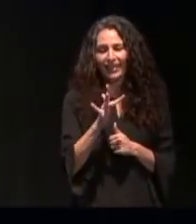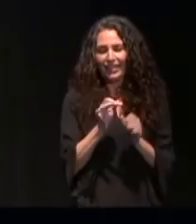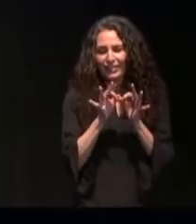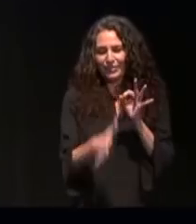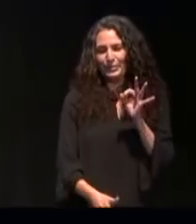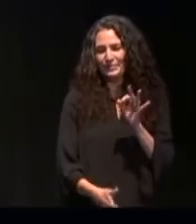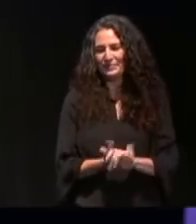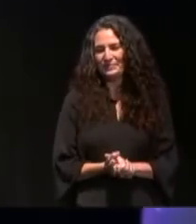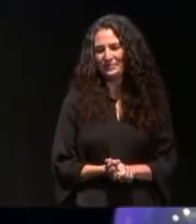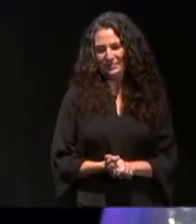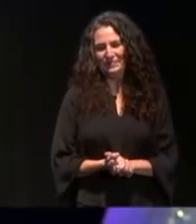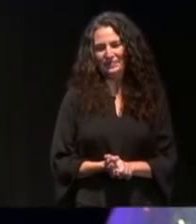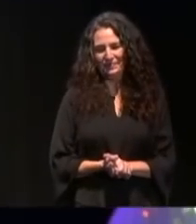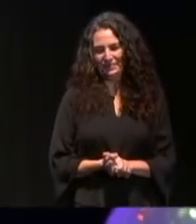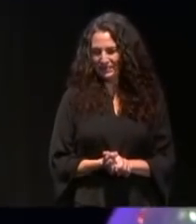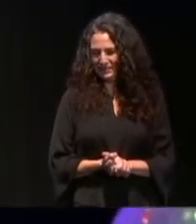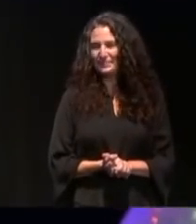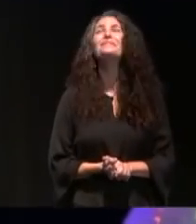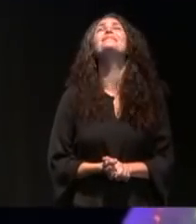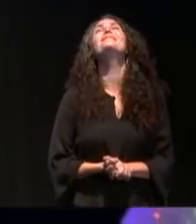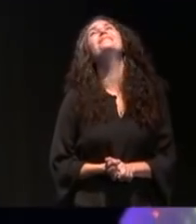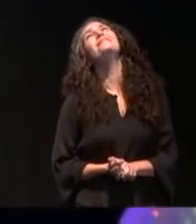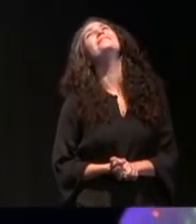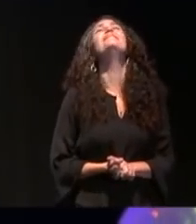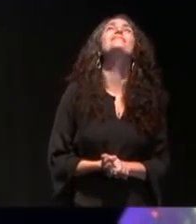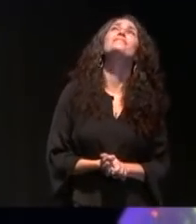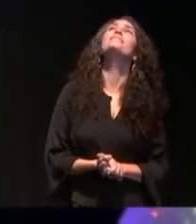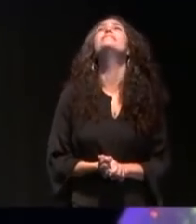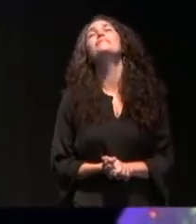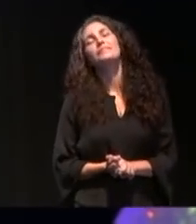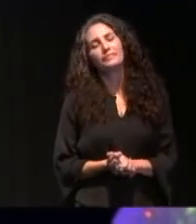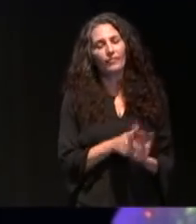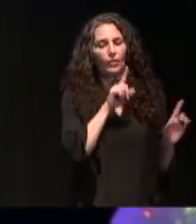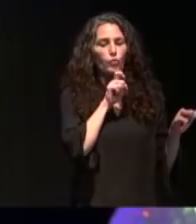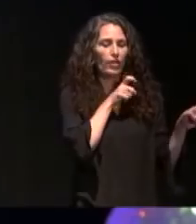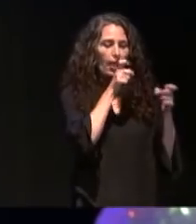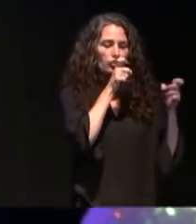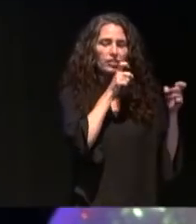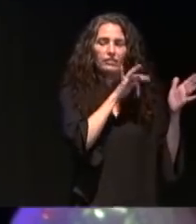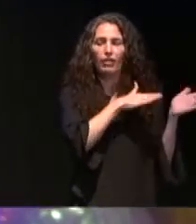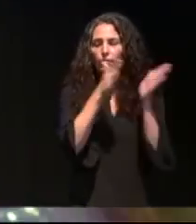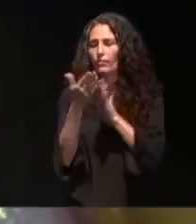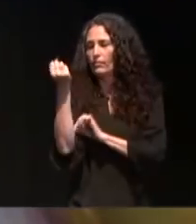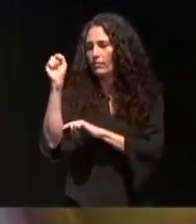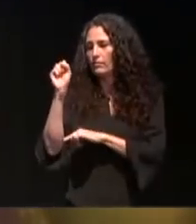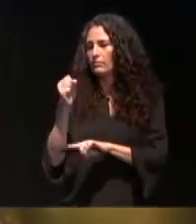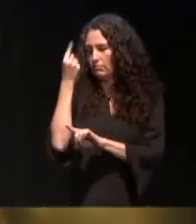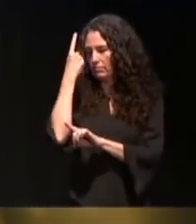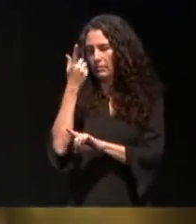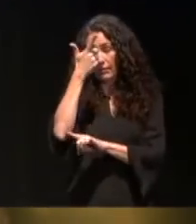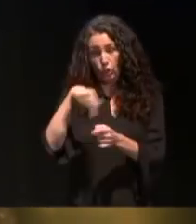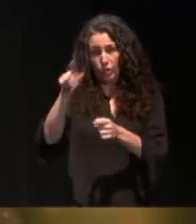But anyway, we move from reaction to revolution. And believe you me, you're here